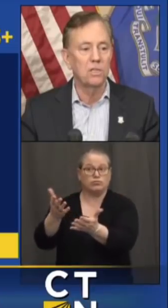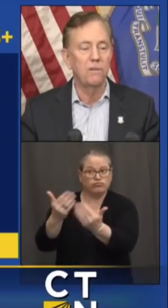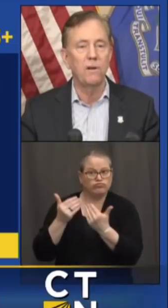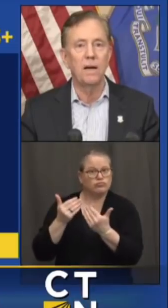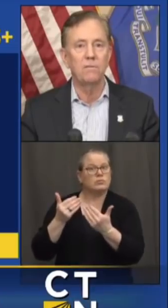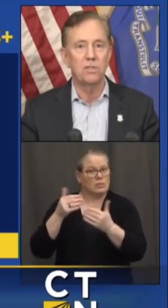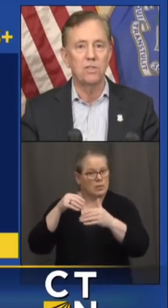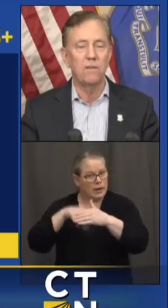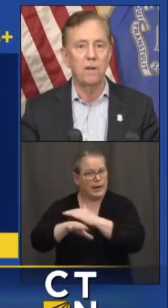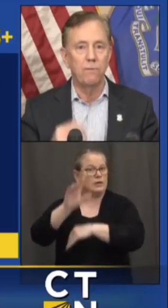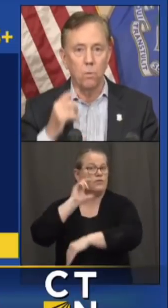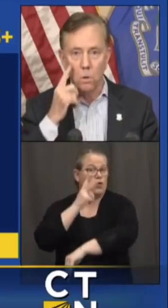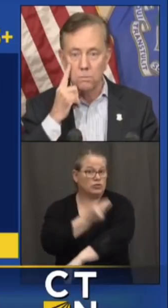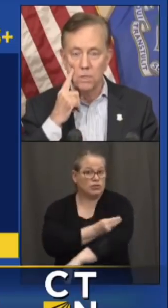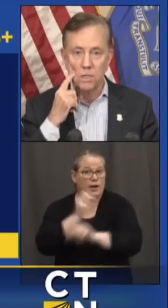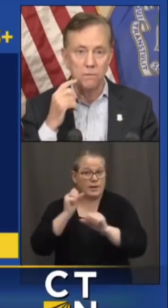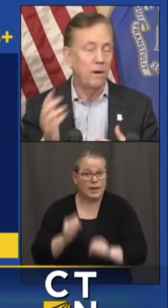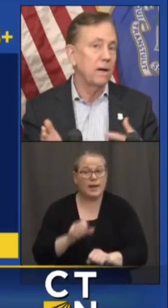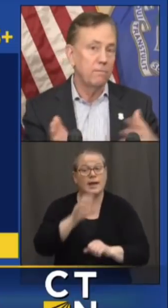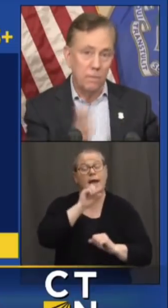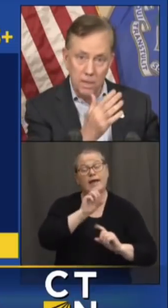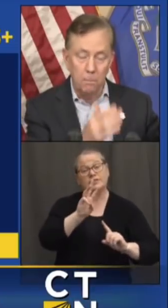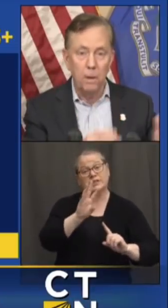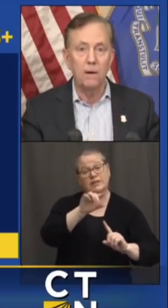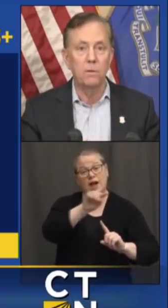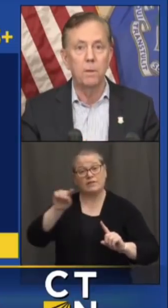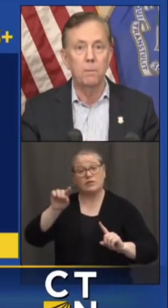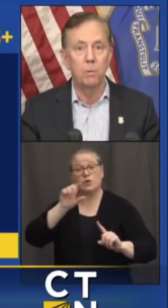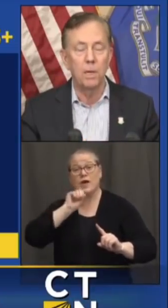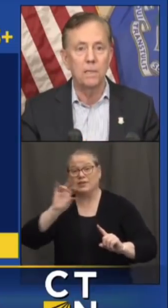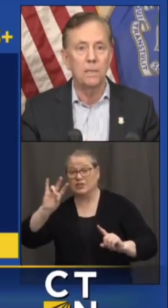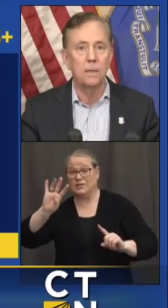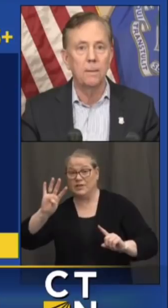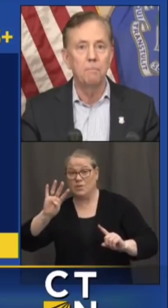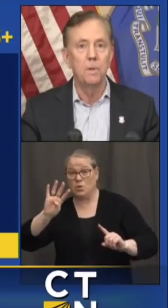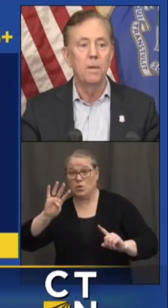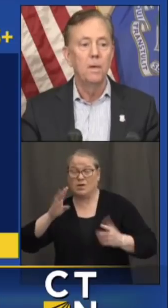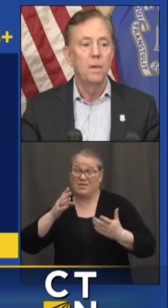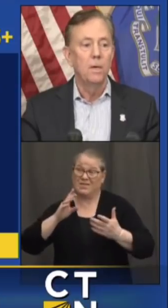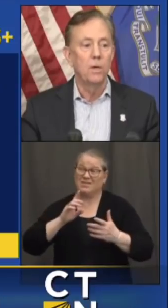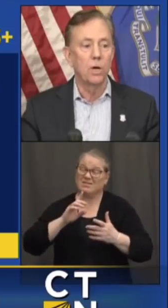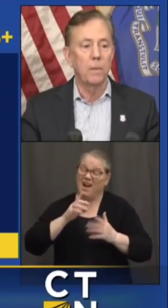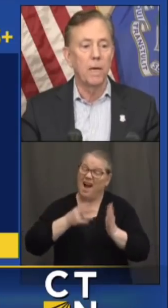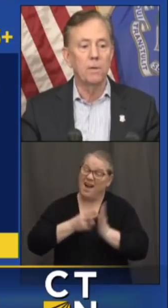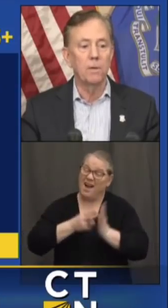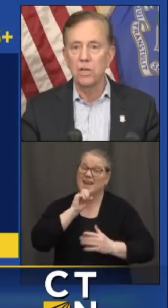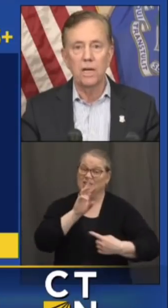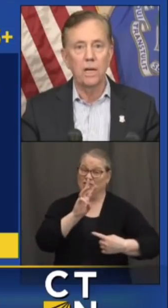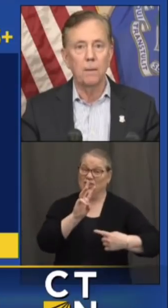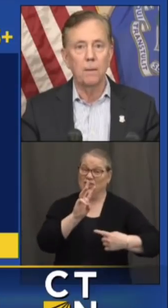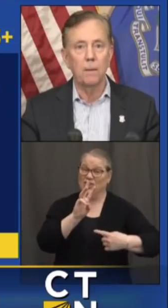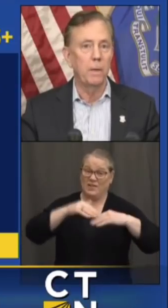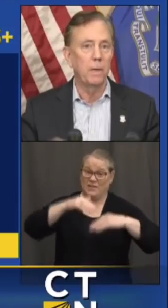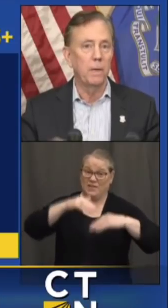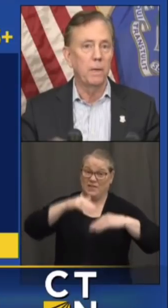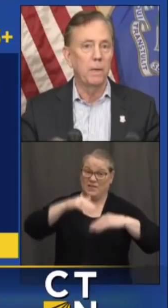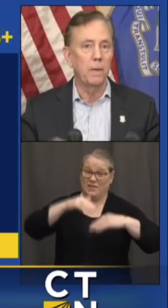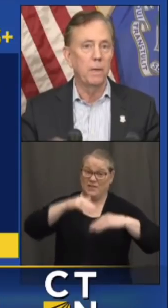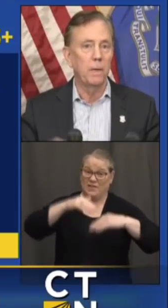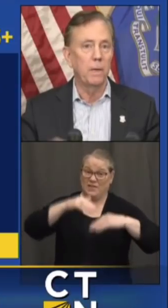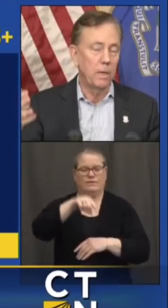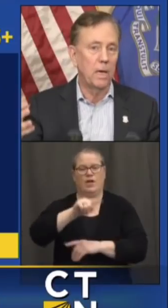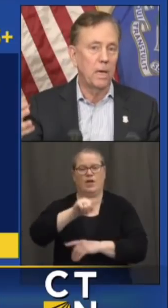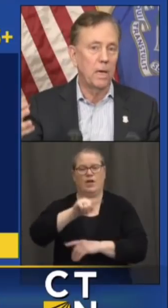else, 65 to 74, 65 and above, to be blunt, you're going to be able to sign up. You'll be